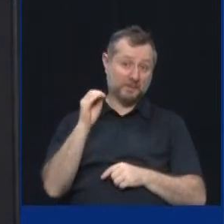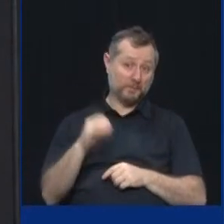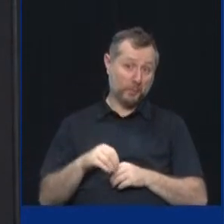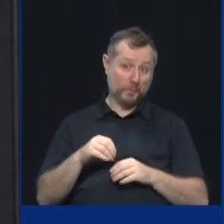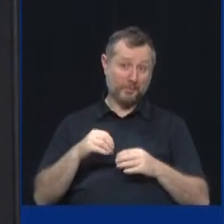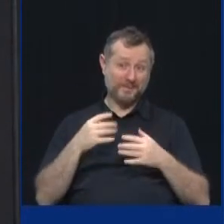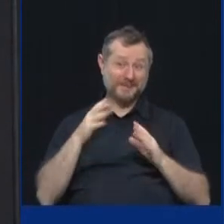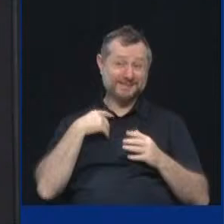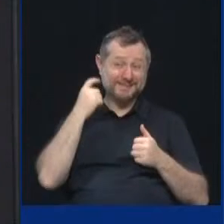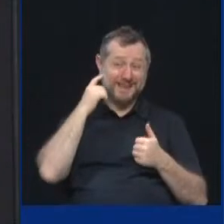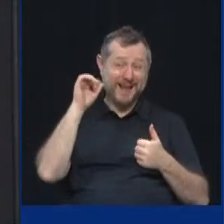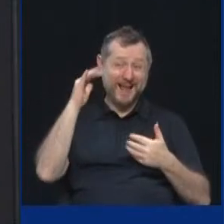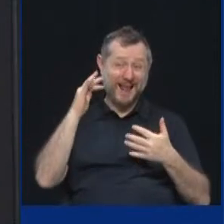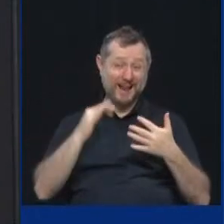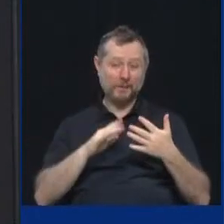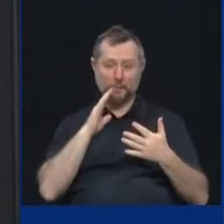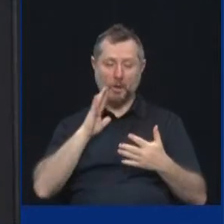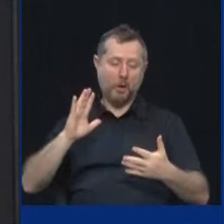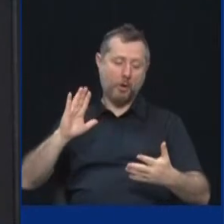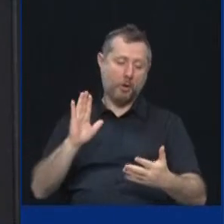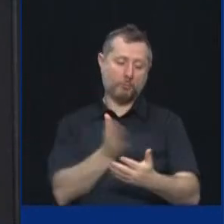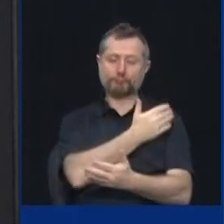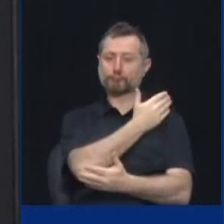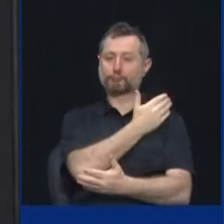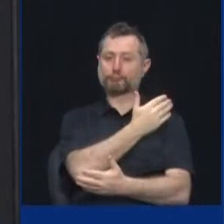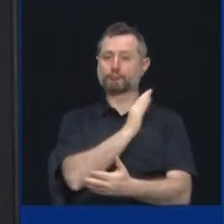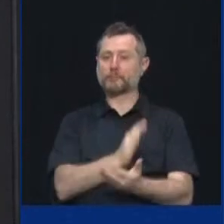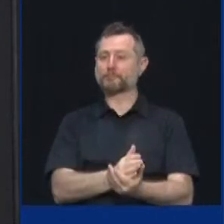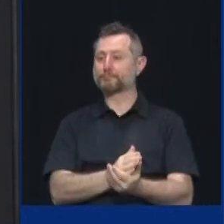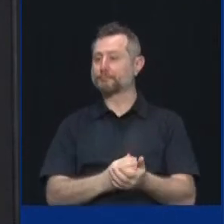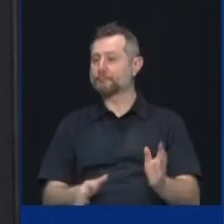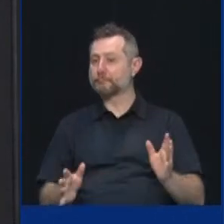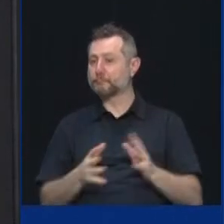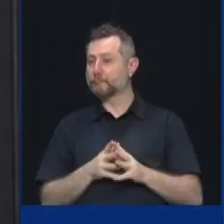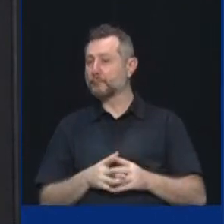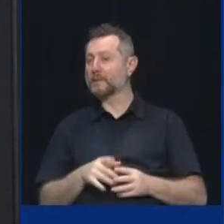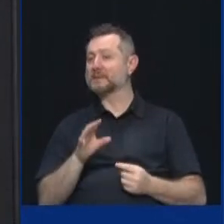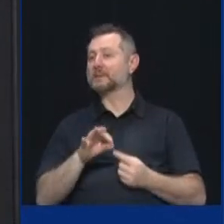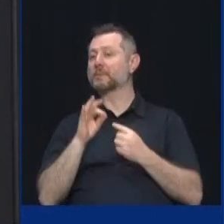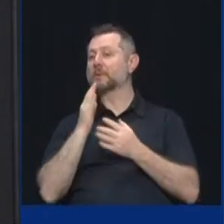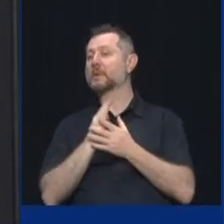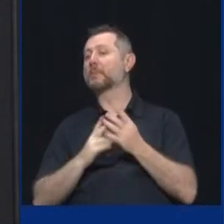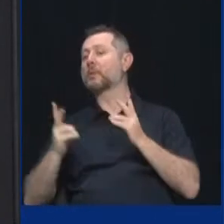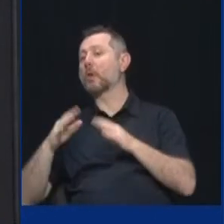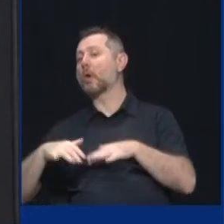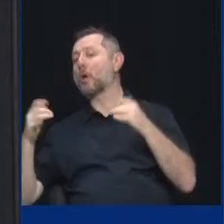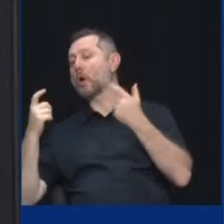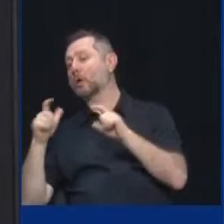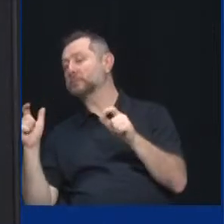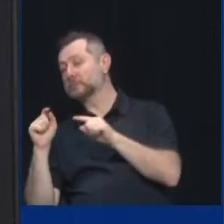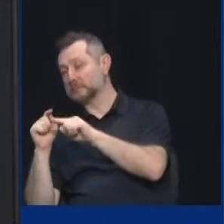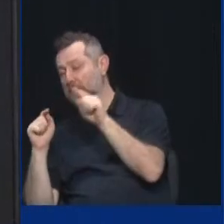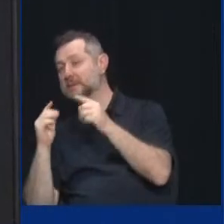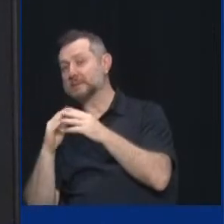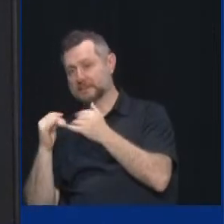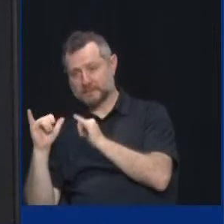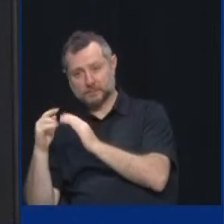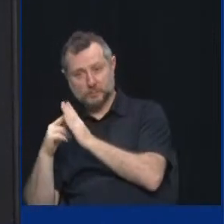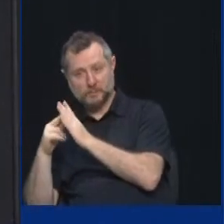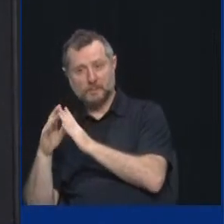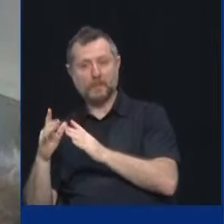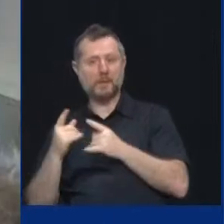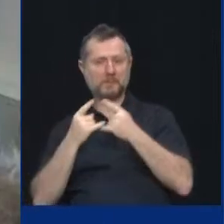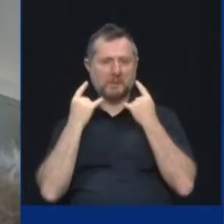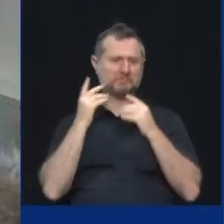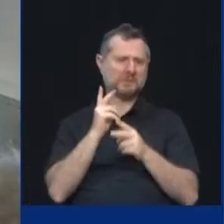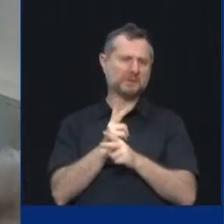70%, with the exception of the very large venues, and the capacity restrictions stay in place there, and mask restrictions would stay